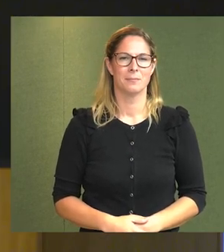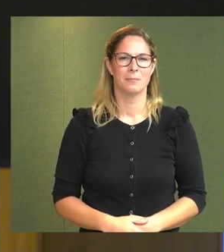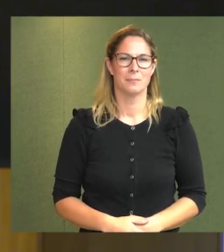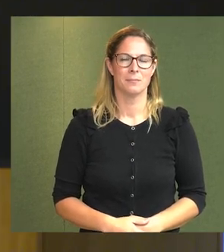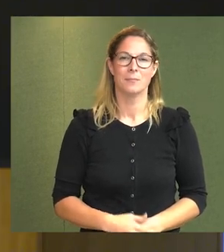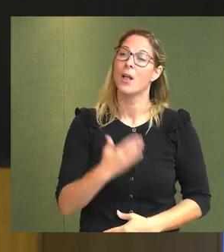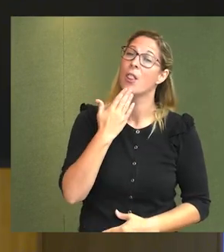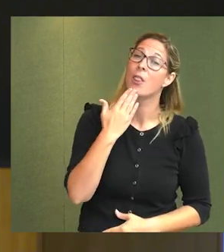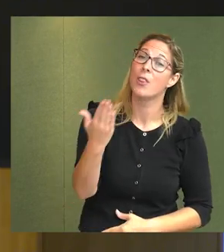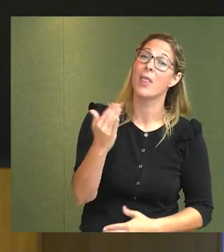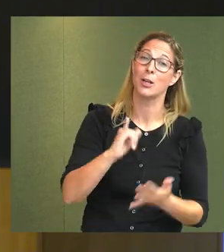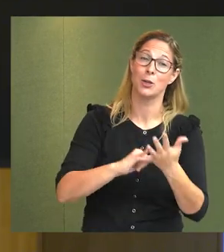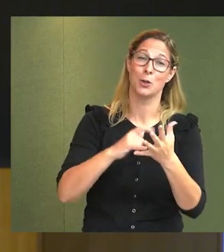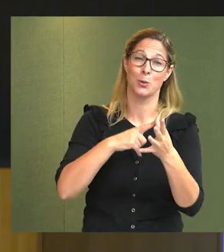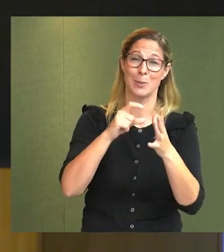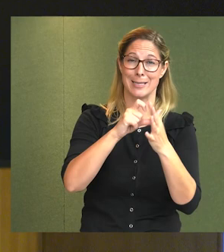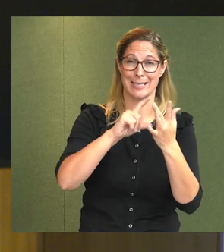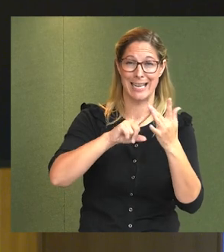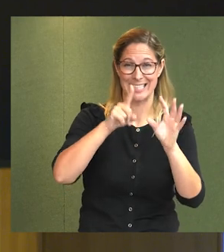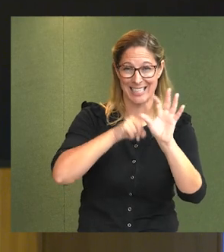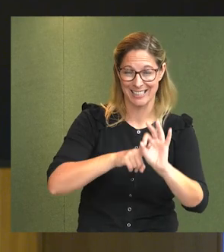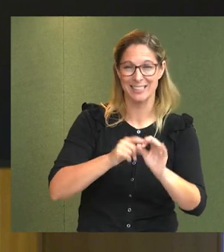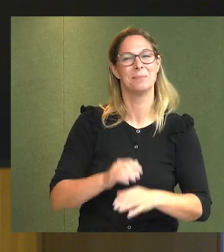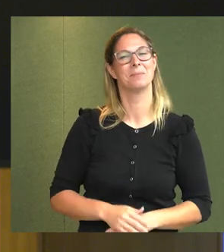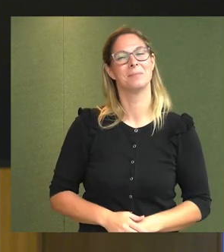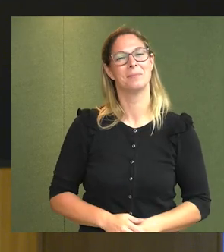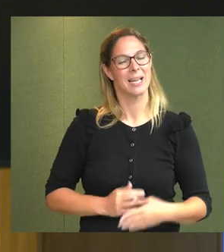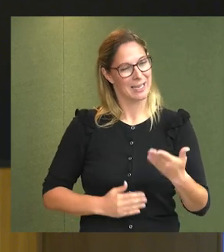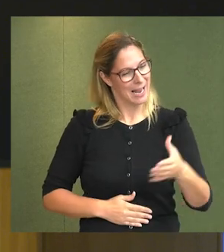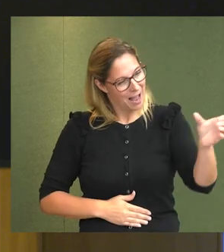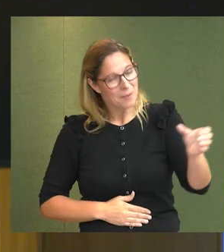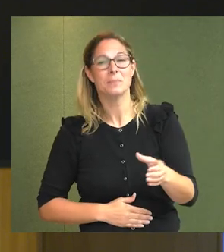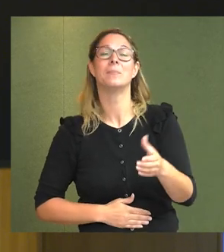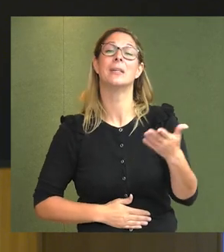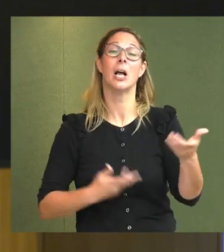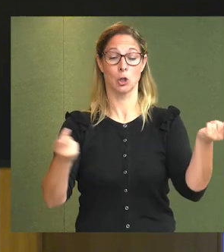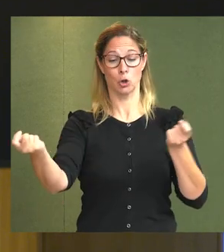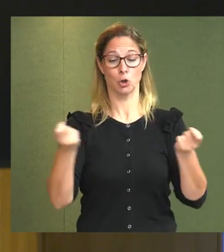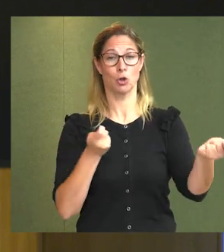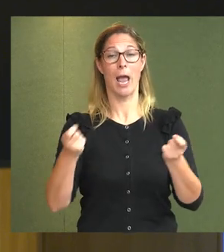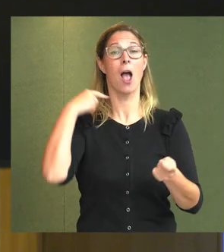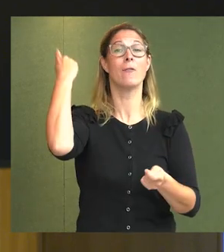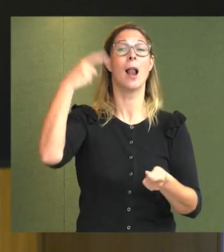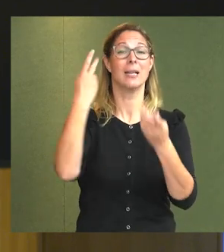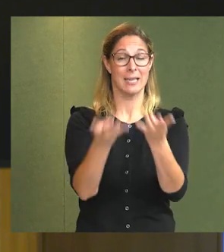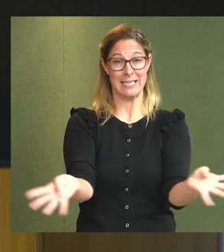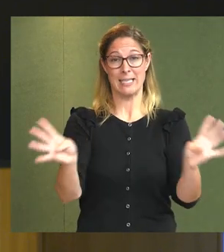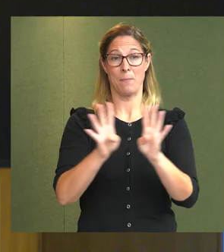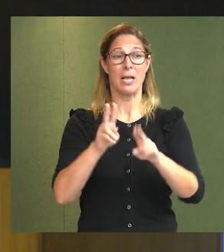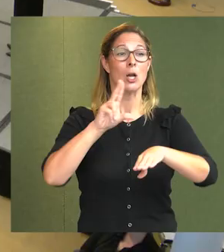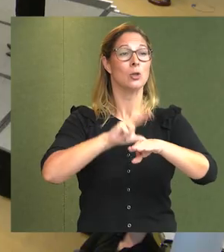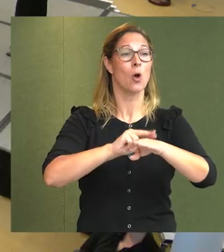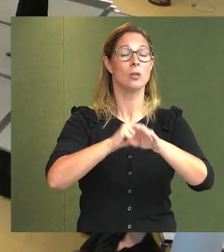Thank you, Sadiq. Let us now hear reflections from the Chair of the London Assembly, Dr. Onka Sahota